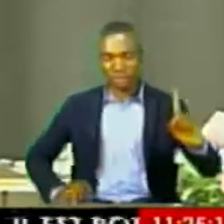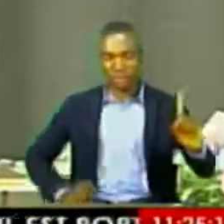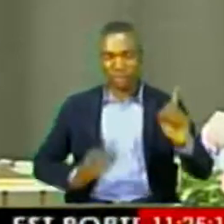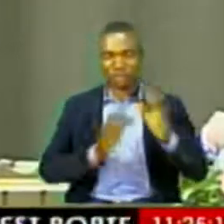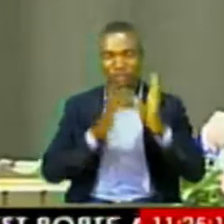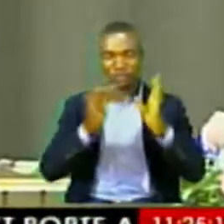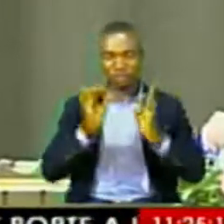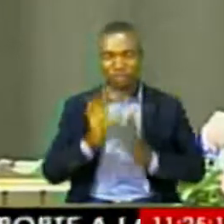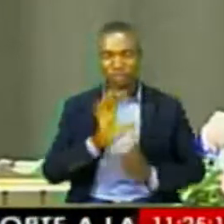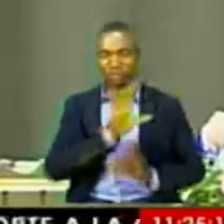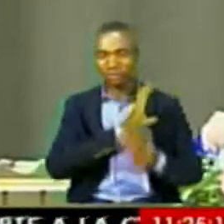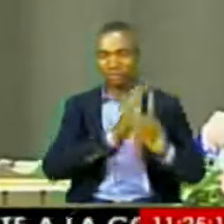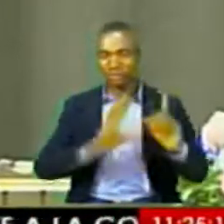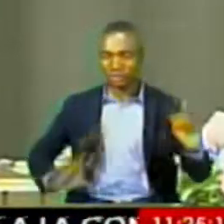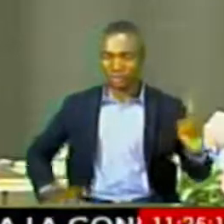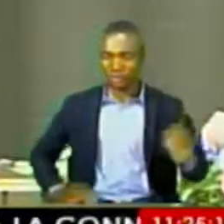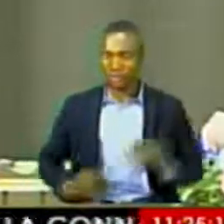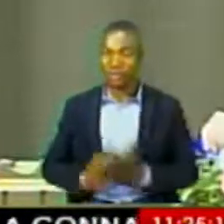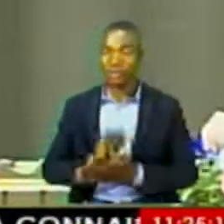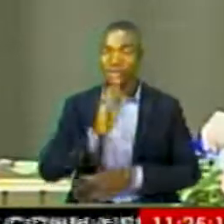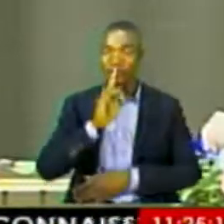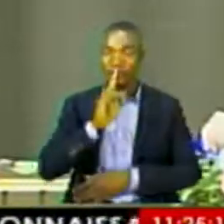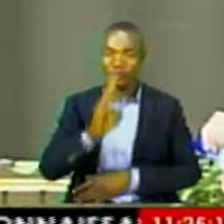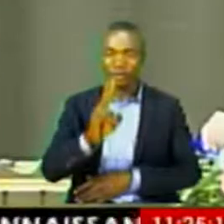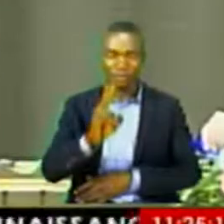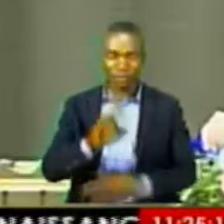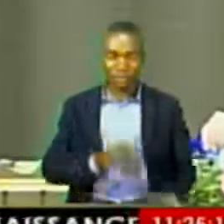In the name of Jesus,